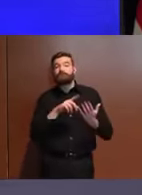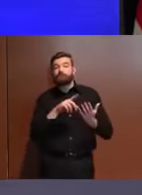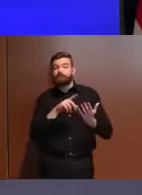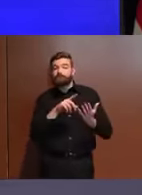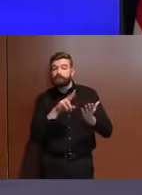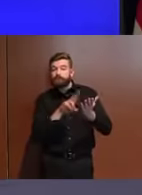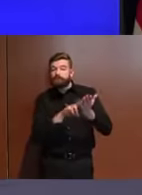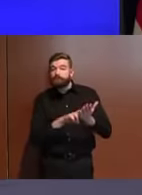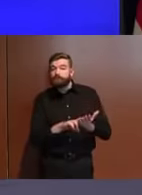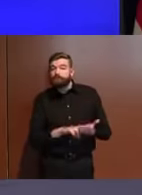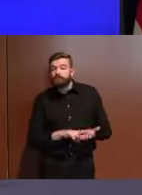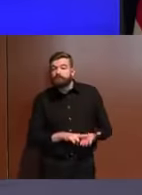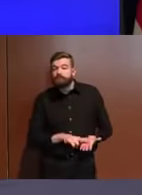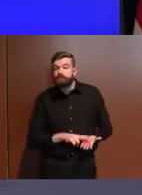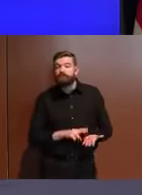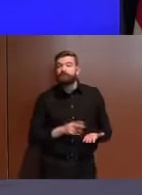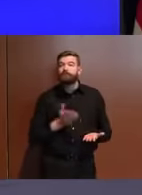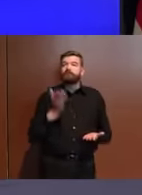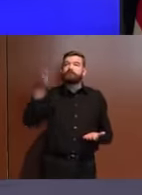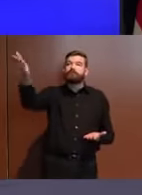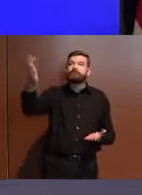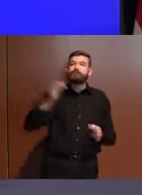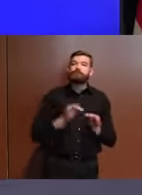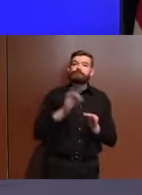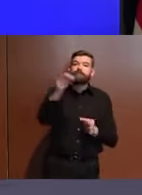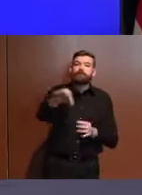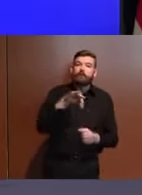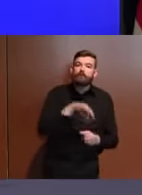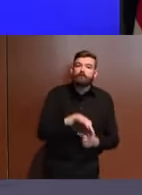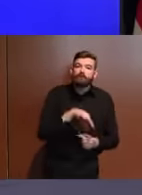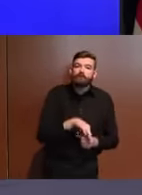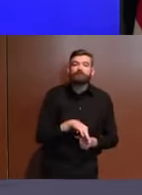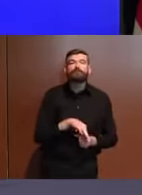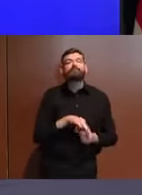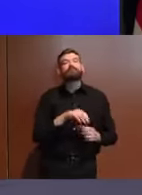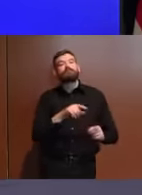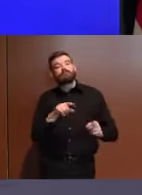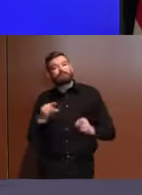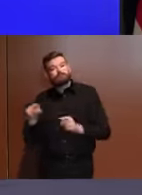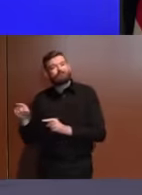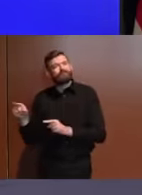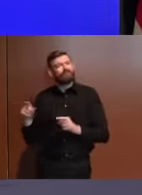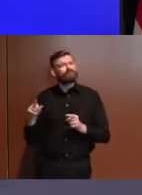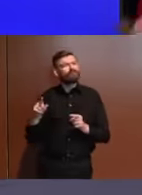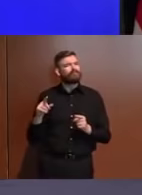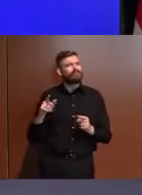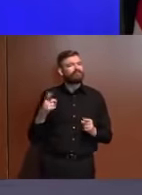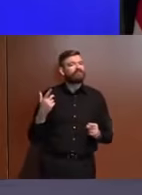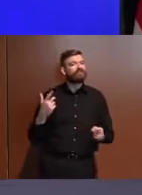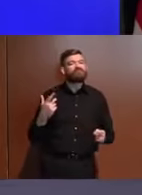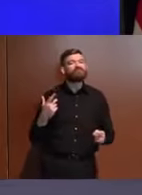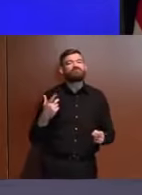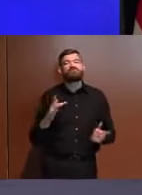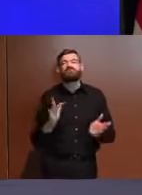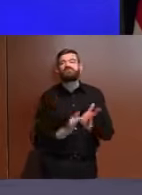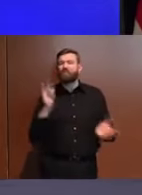April elections into May, that we're both acknowledging the reality of what's before us, as well